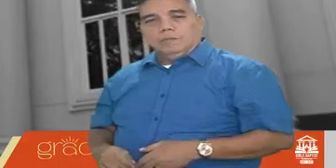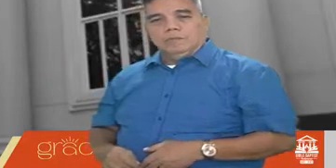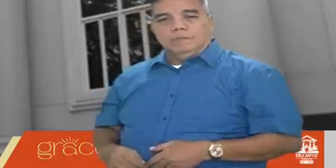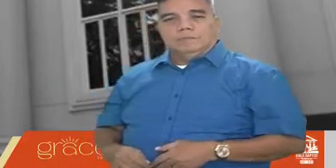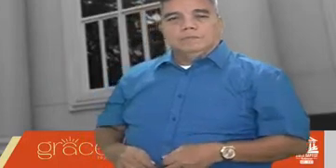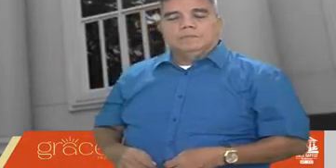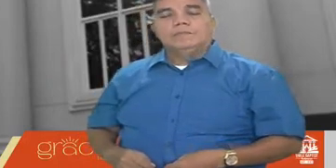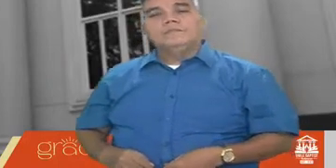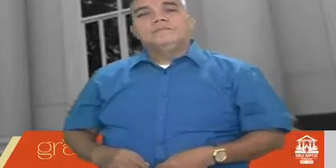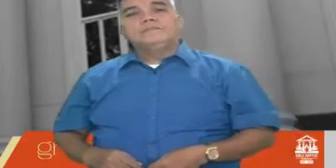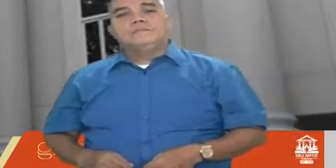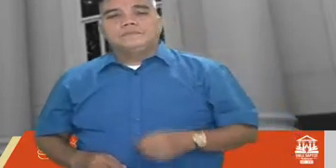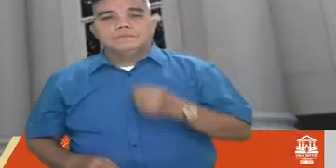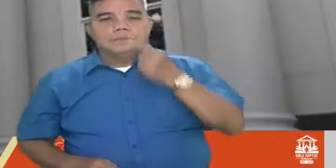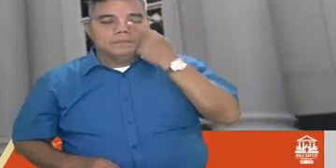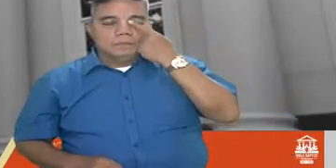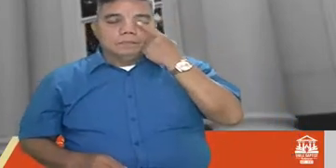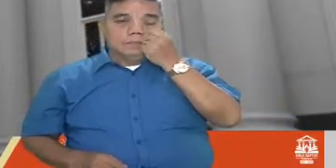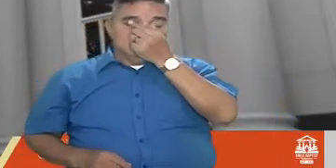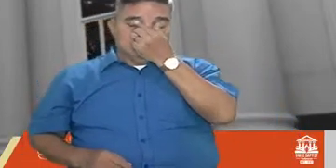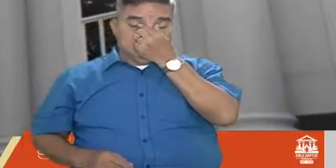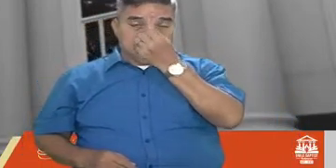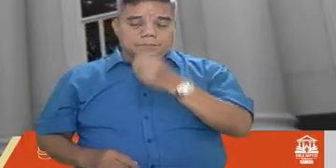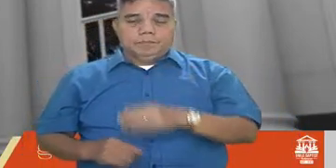Ako bitang